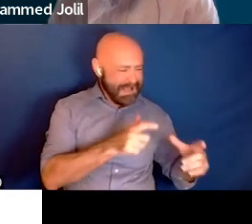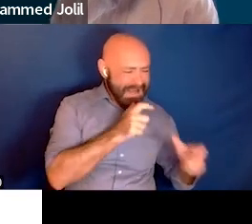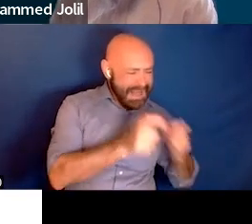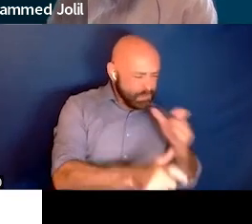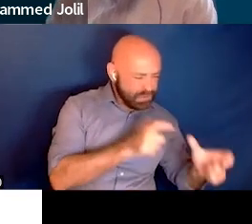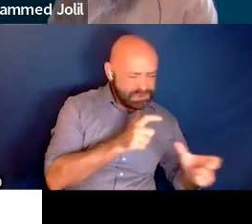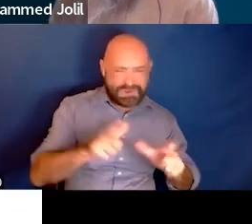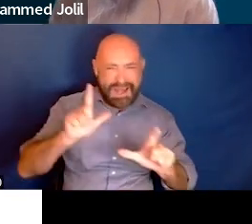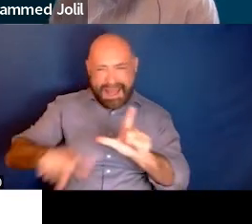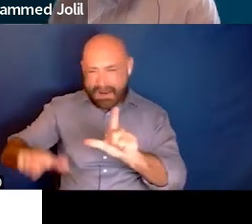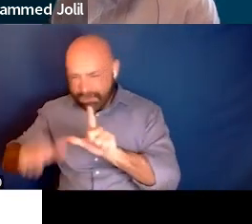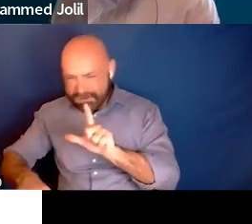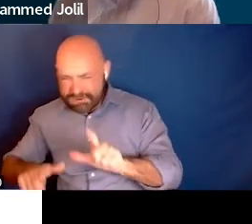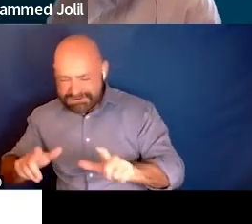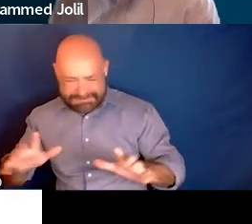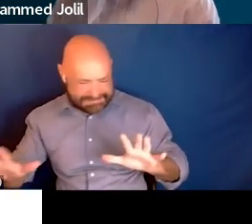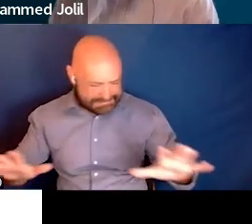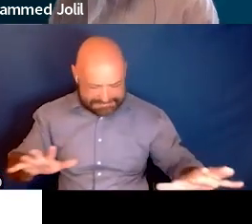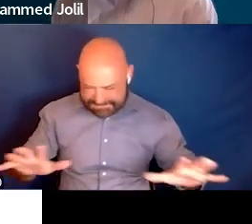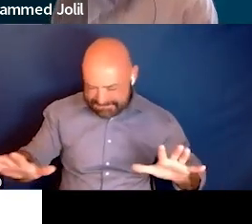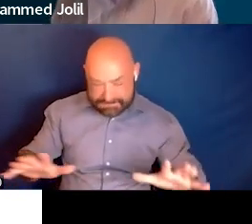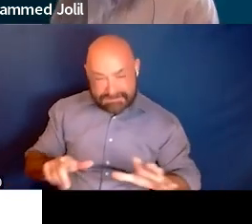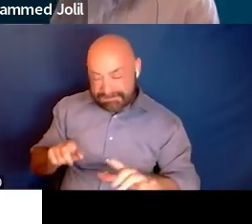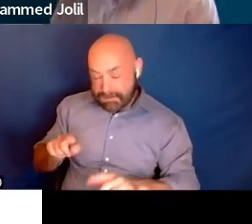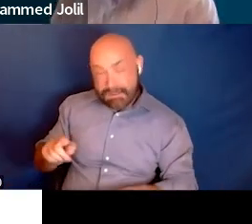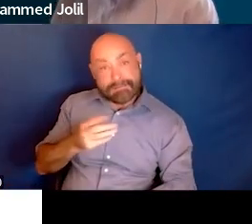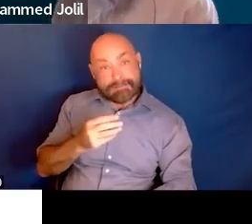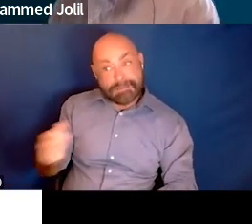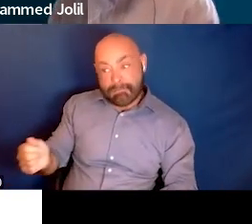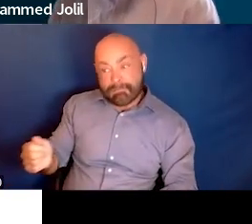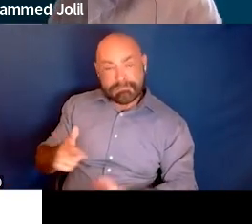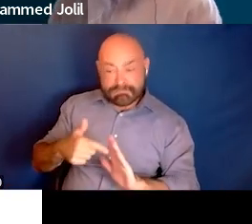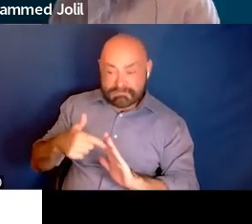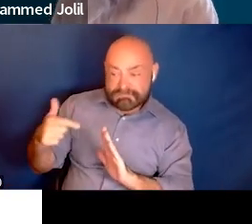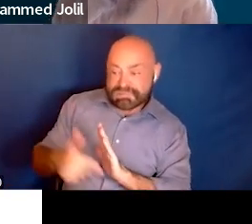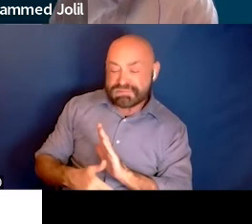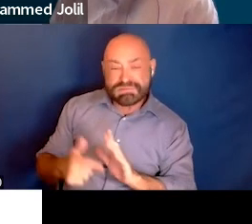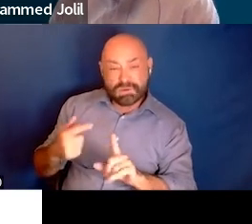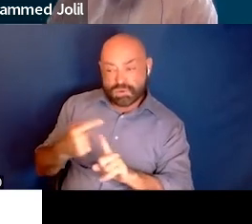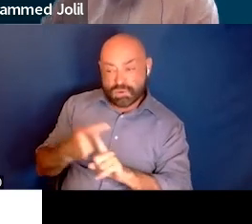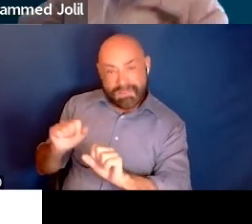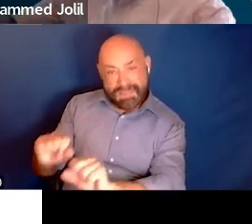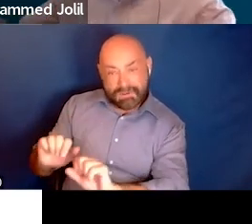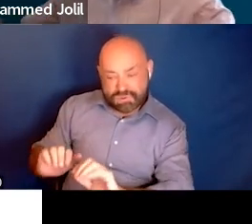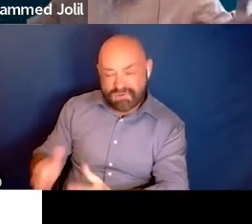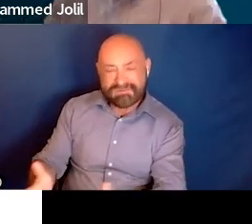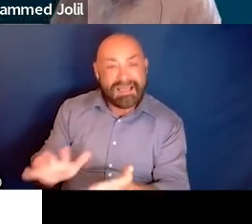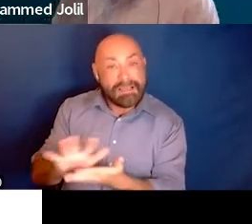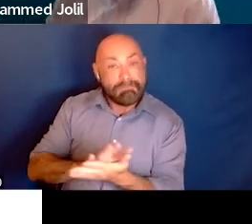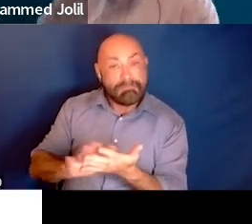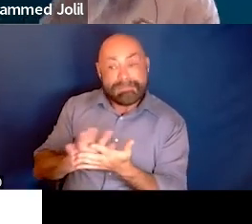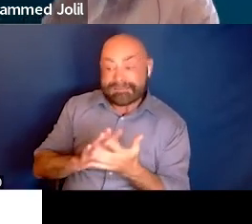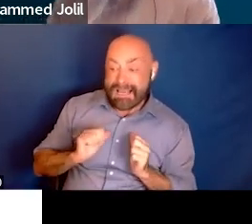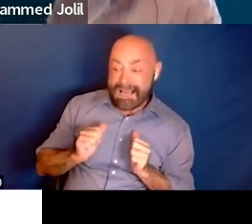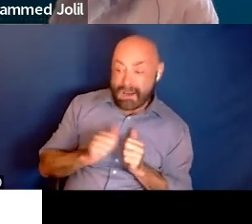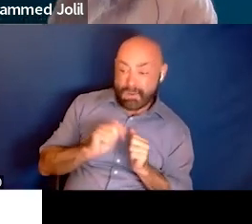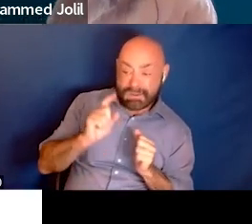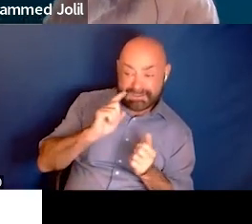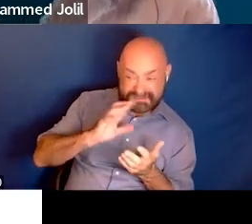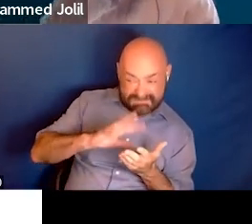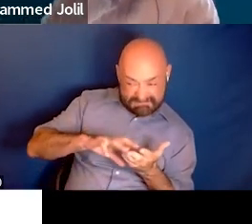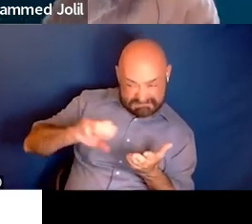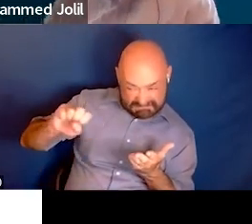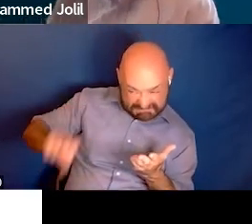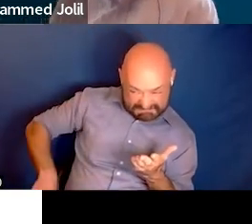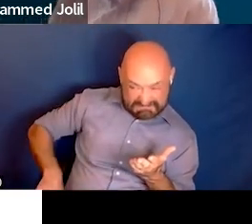some organization had really invested in their services, we didn't want to scrap all the work and come up with an overarching, it just wouldn't be possible.